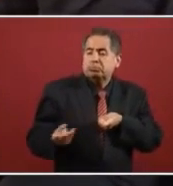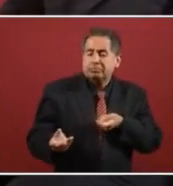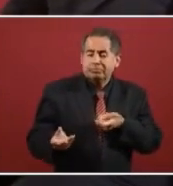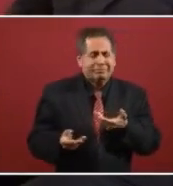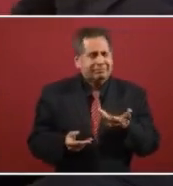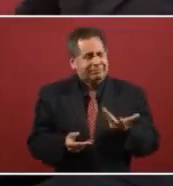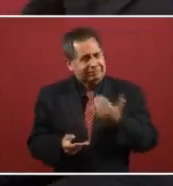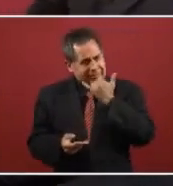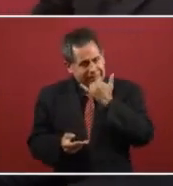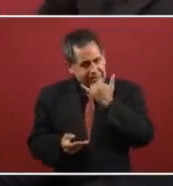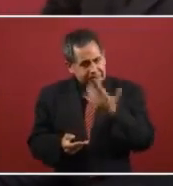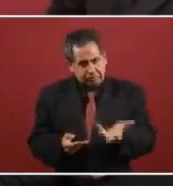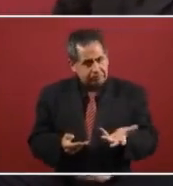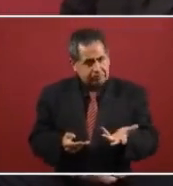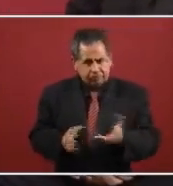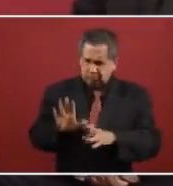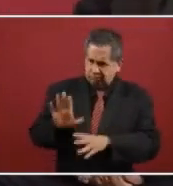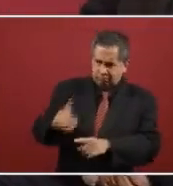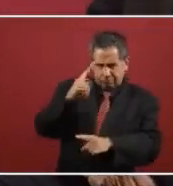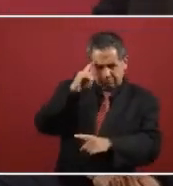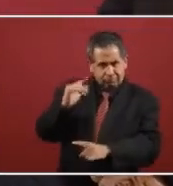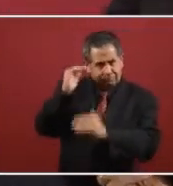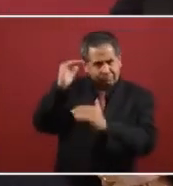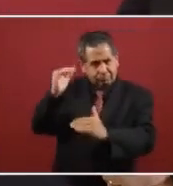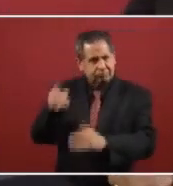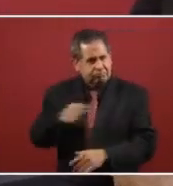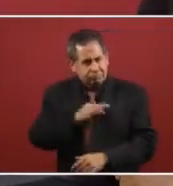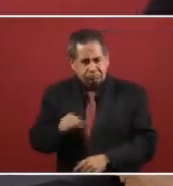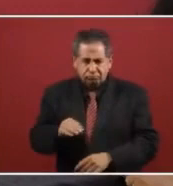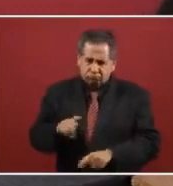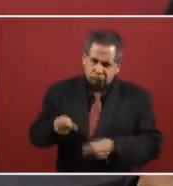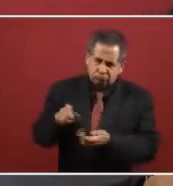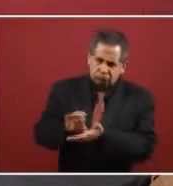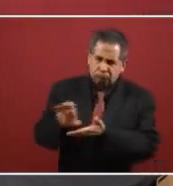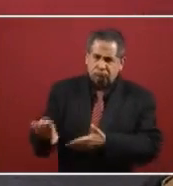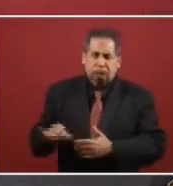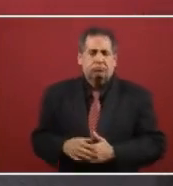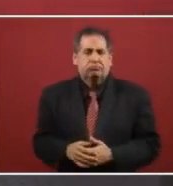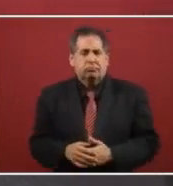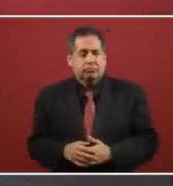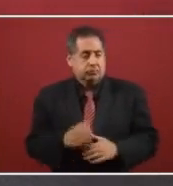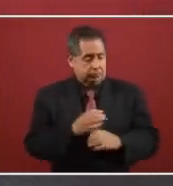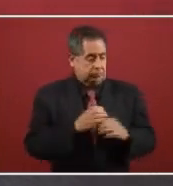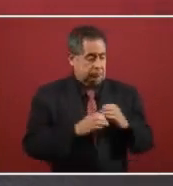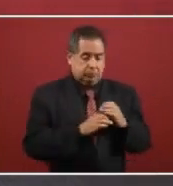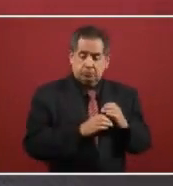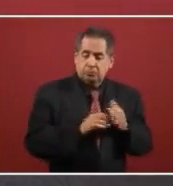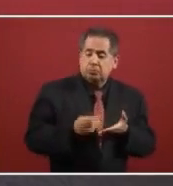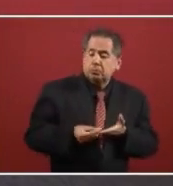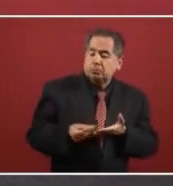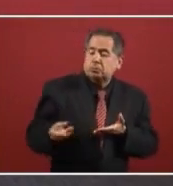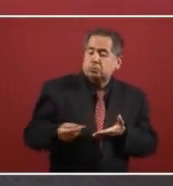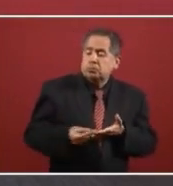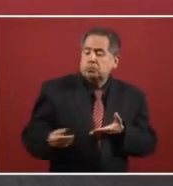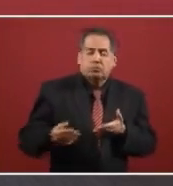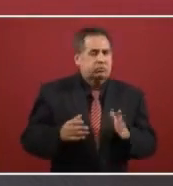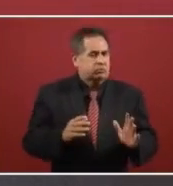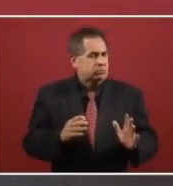needs to administer or control their good, their whatever corresponds to